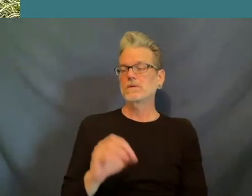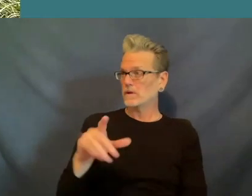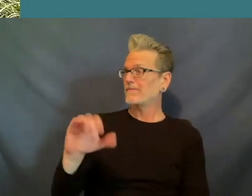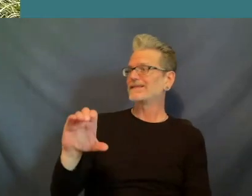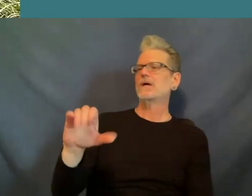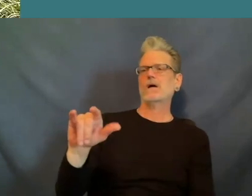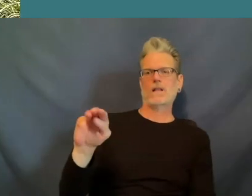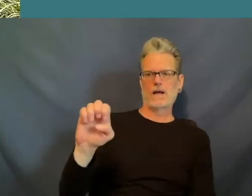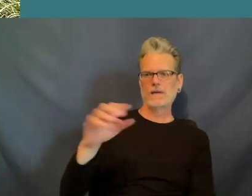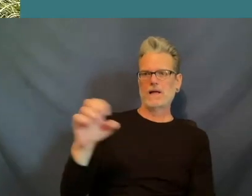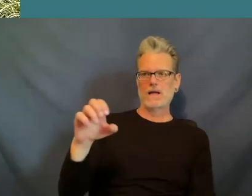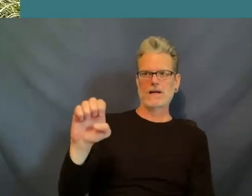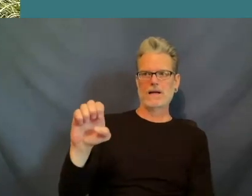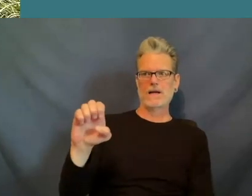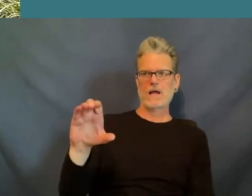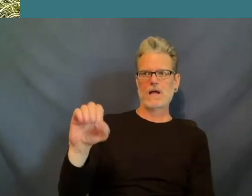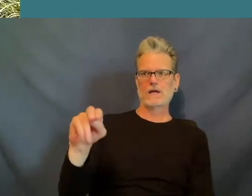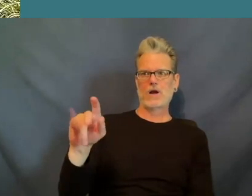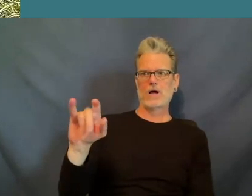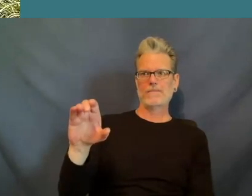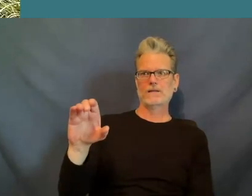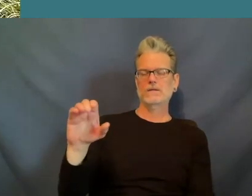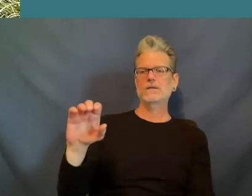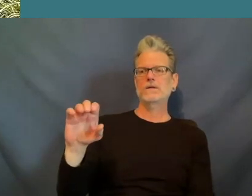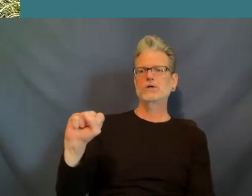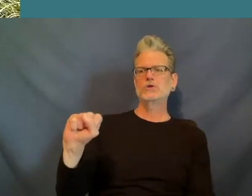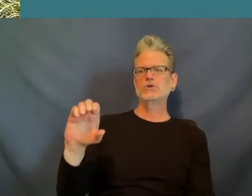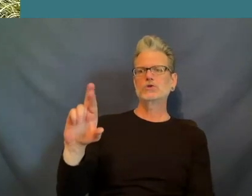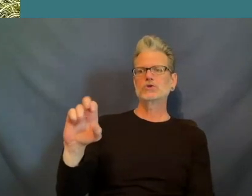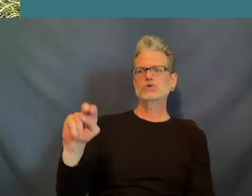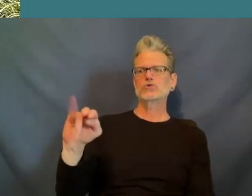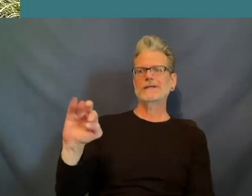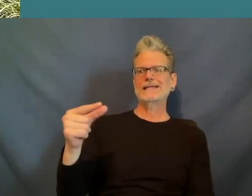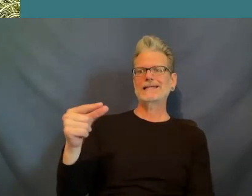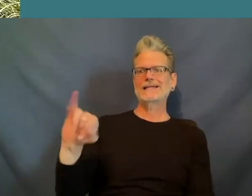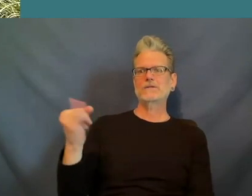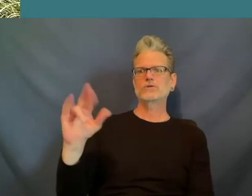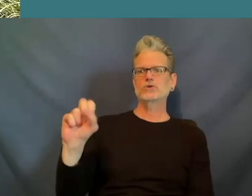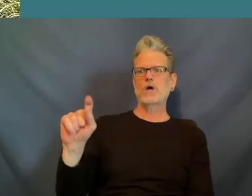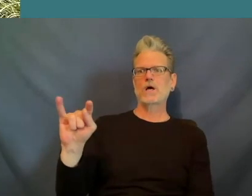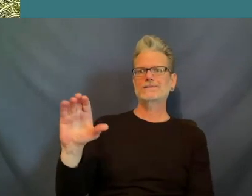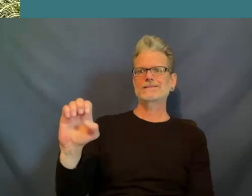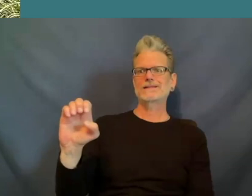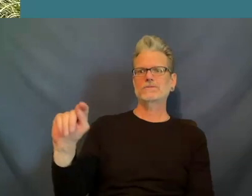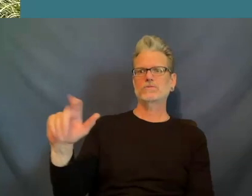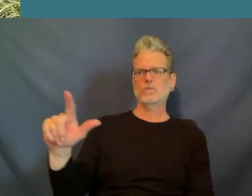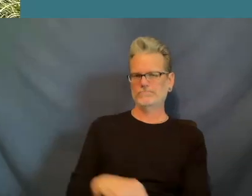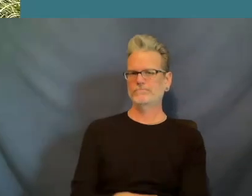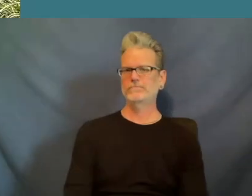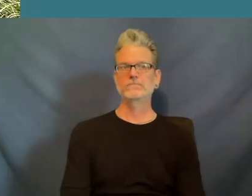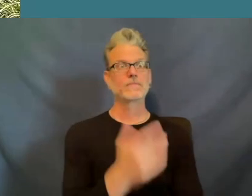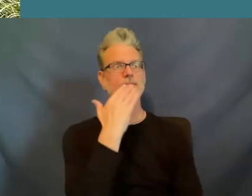justice screening tool for folks. Thank you. I did not know what it stood for at the moment, so I appreciate